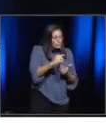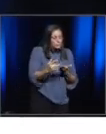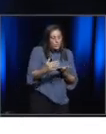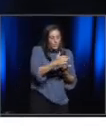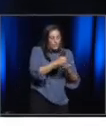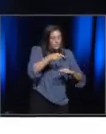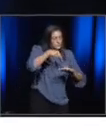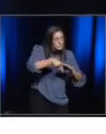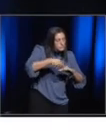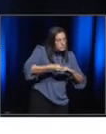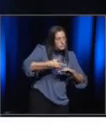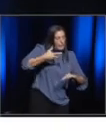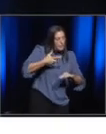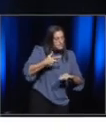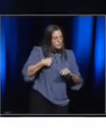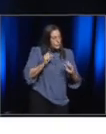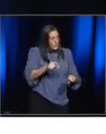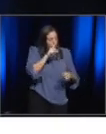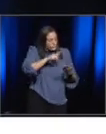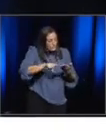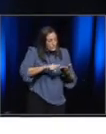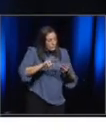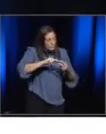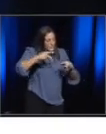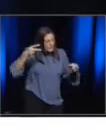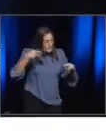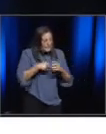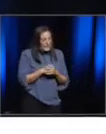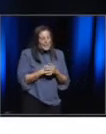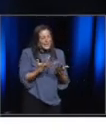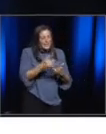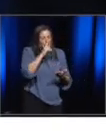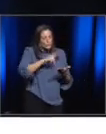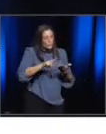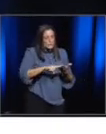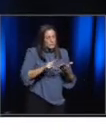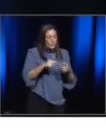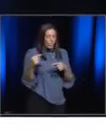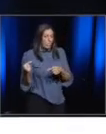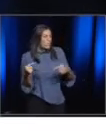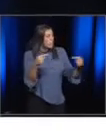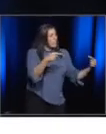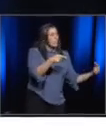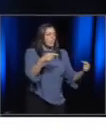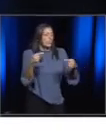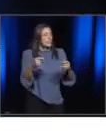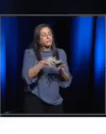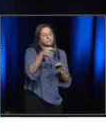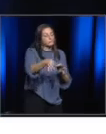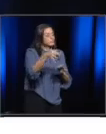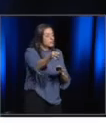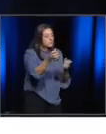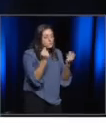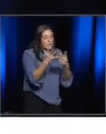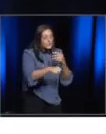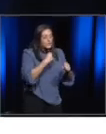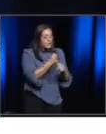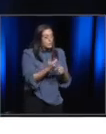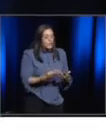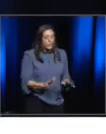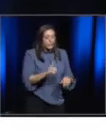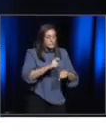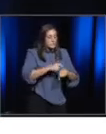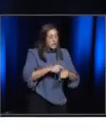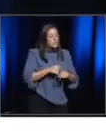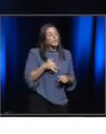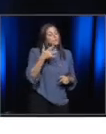and the new genetic approaches, and research was unnecessarily delayed for many years. We lost valuable time, but eventually